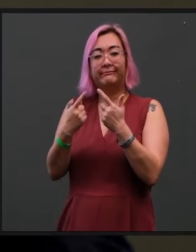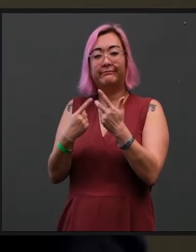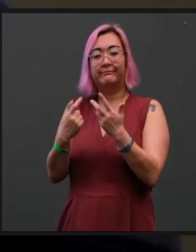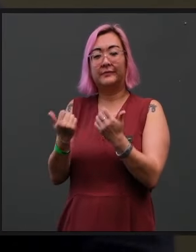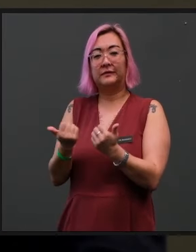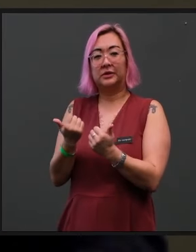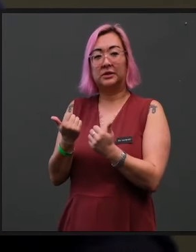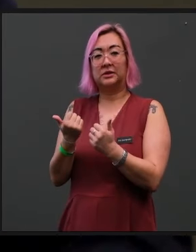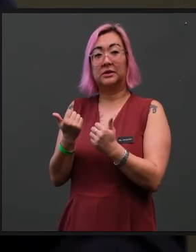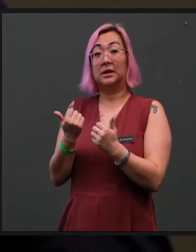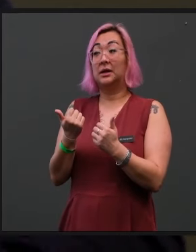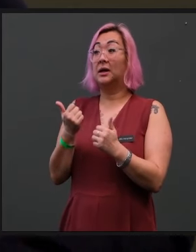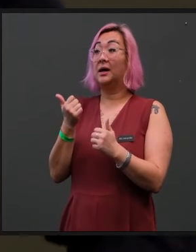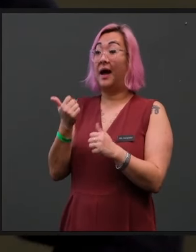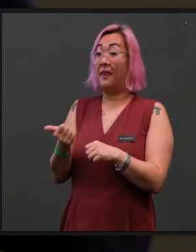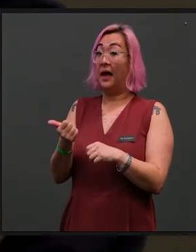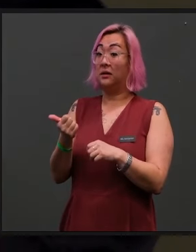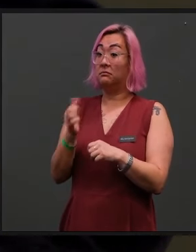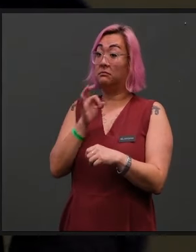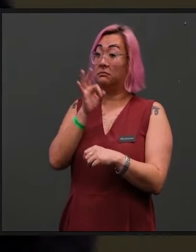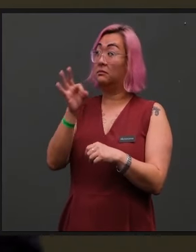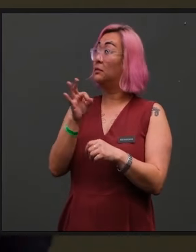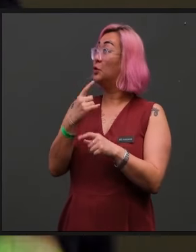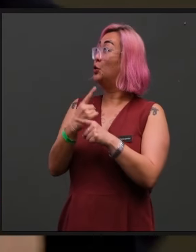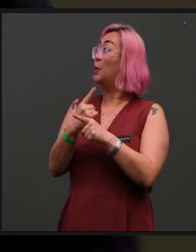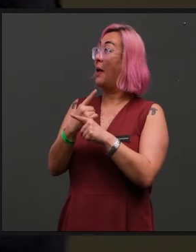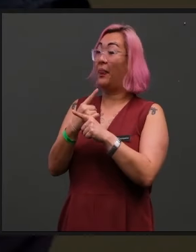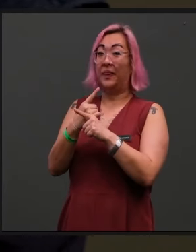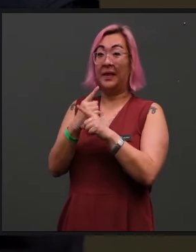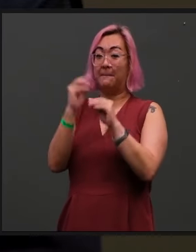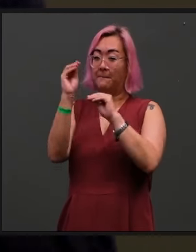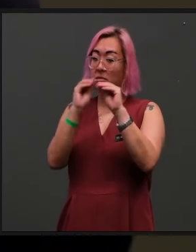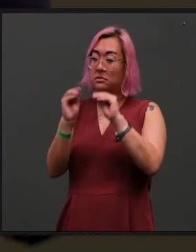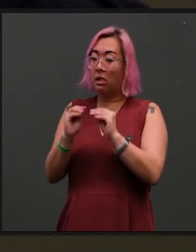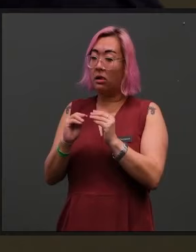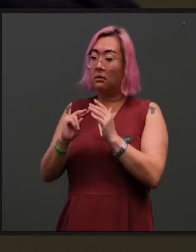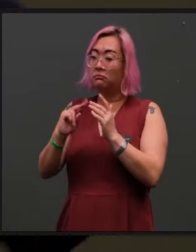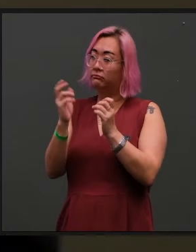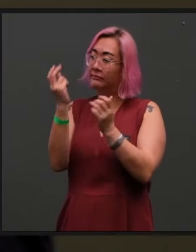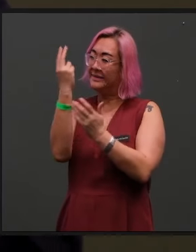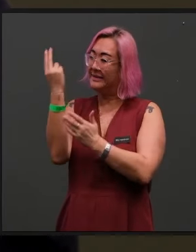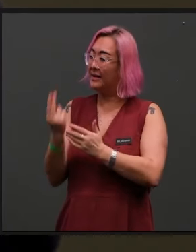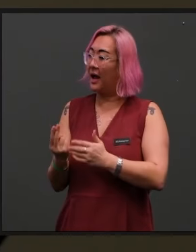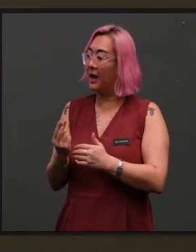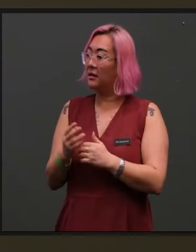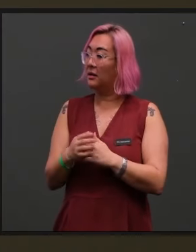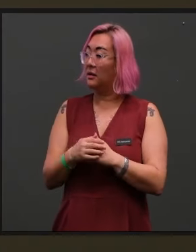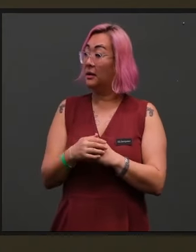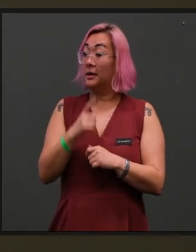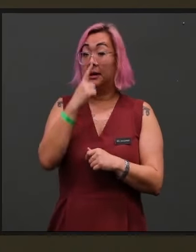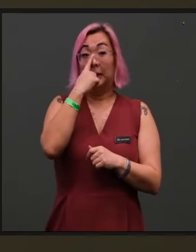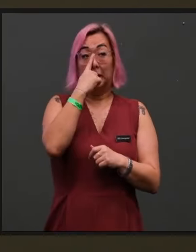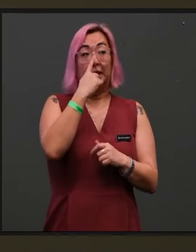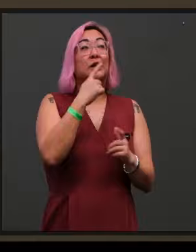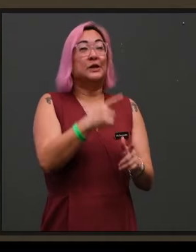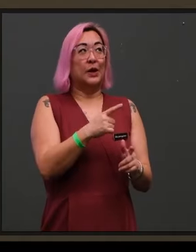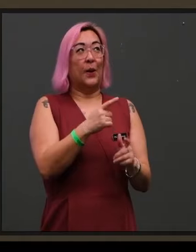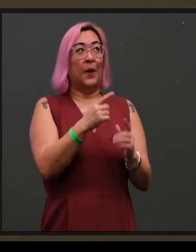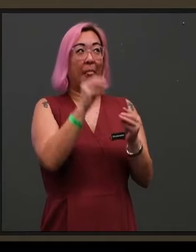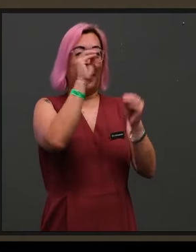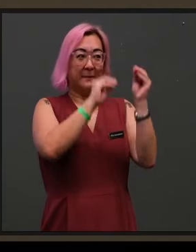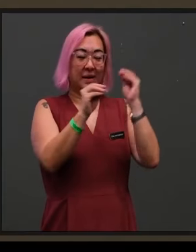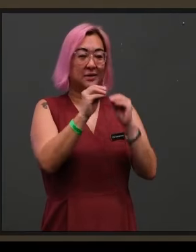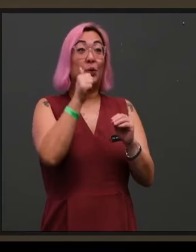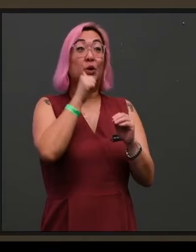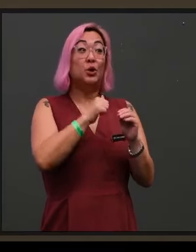into like the puzzle design and the gameplay. So like what was the approach there for figuring it out? Yeah, so we didn't do the puzzles in Google Docs. We actually used the real tool.